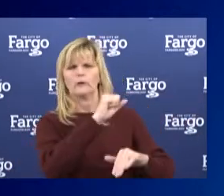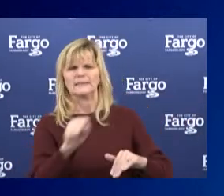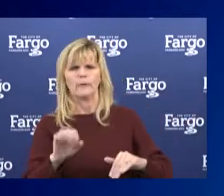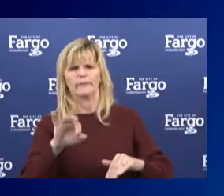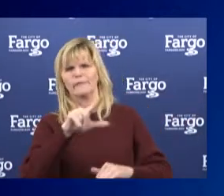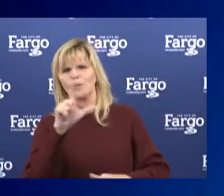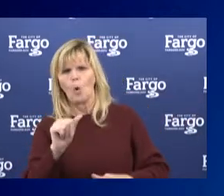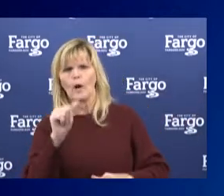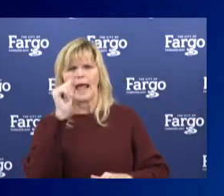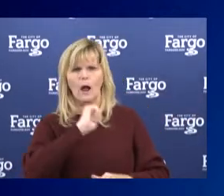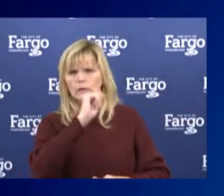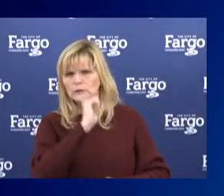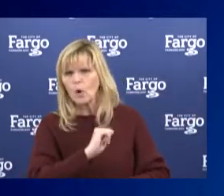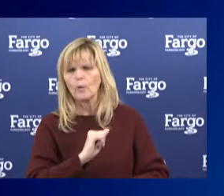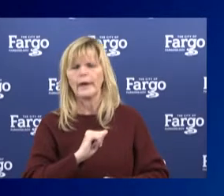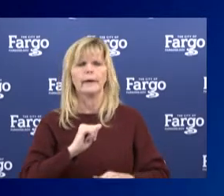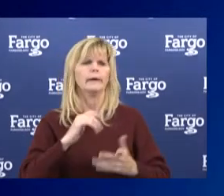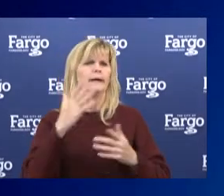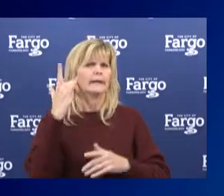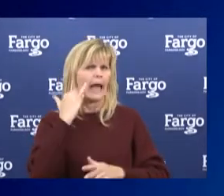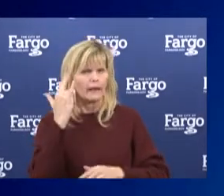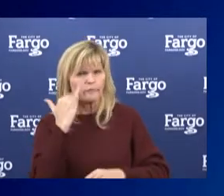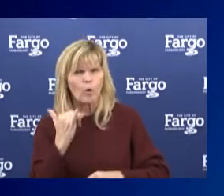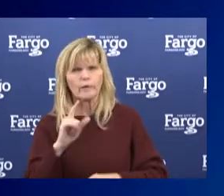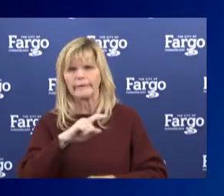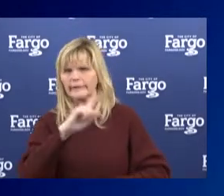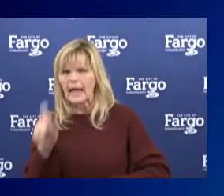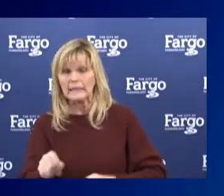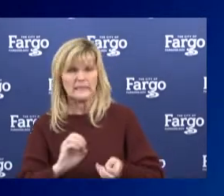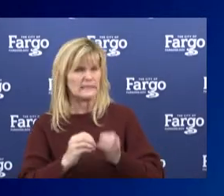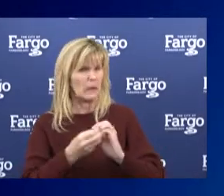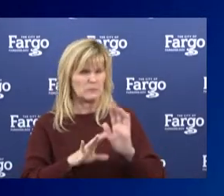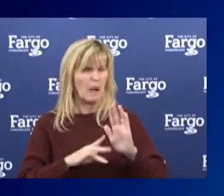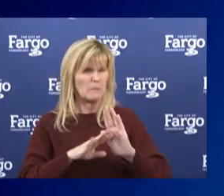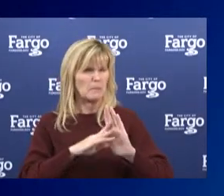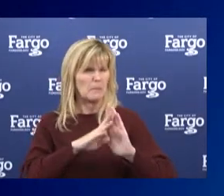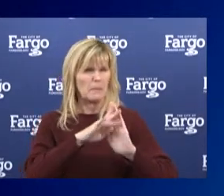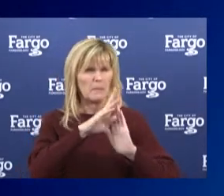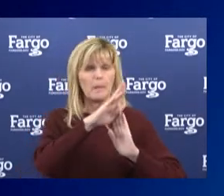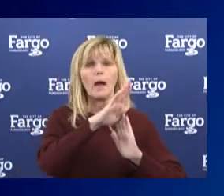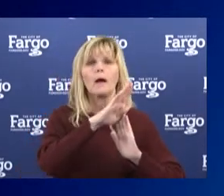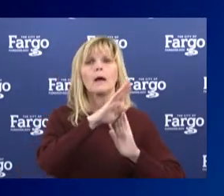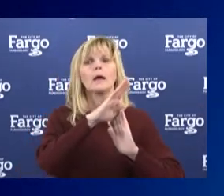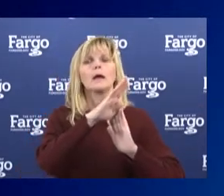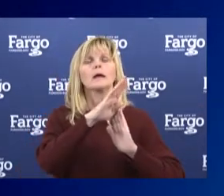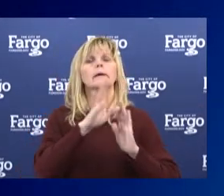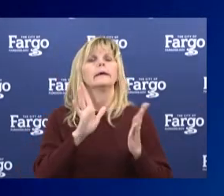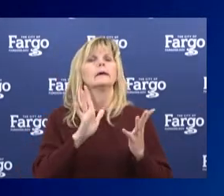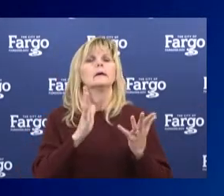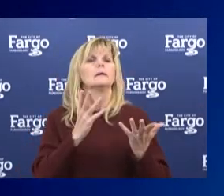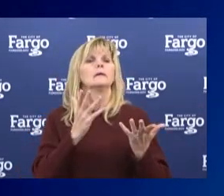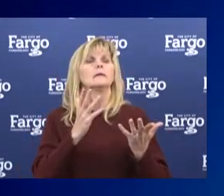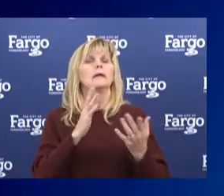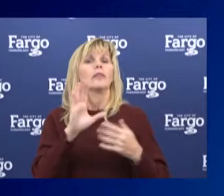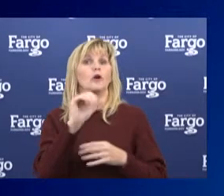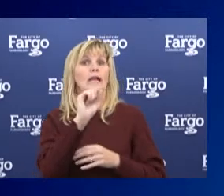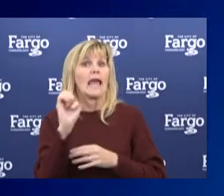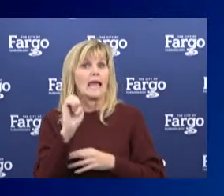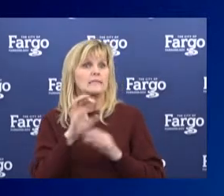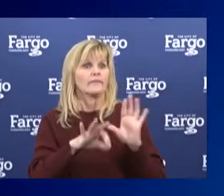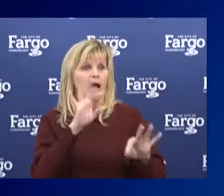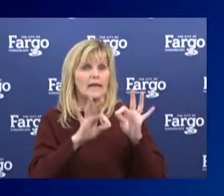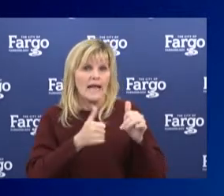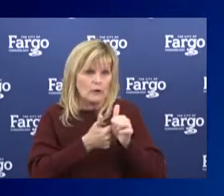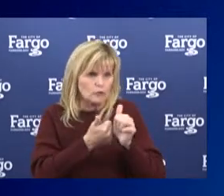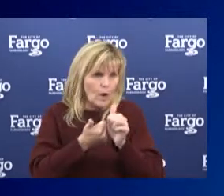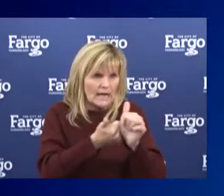and Arizona and California and Texas, the traditional, case finding and contact tracing